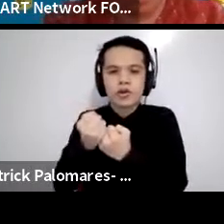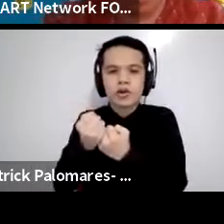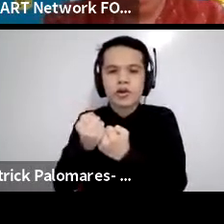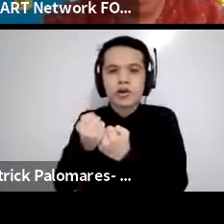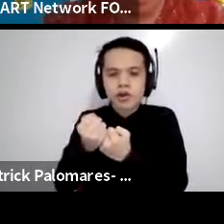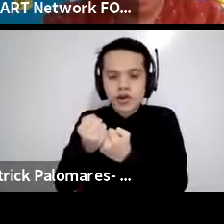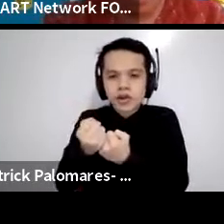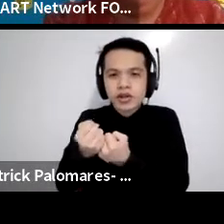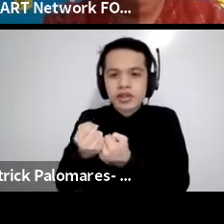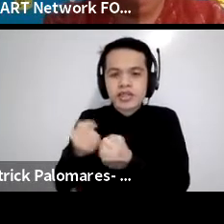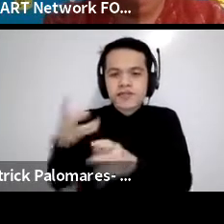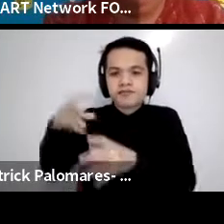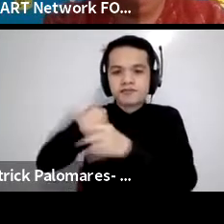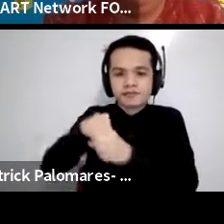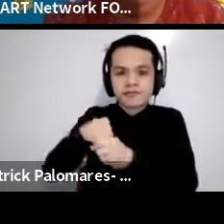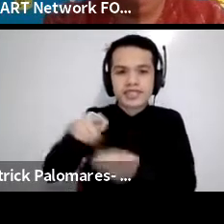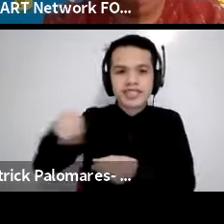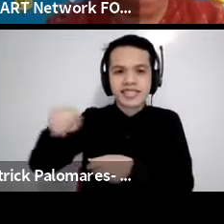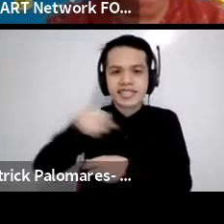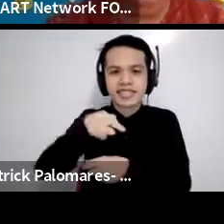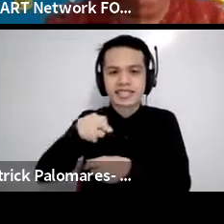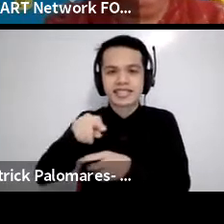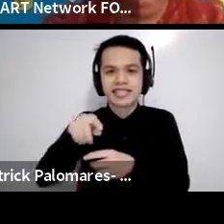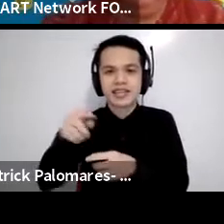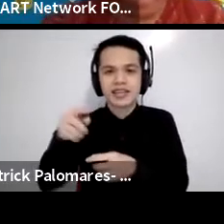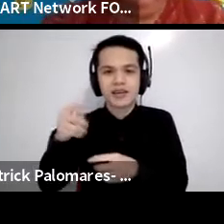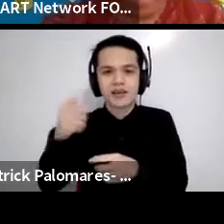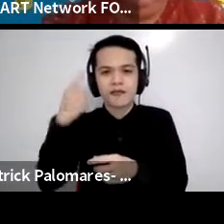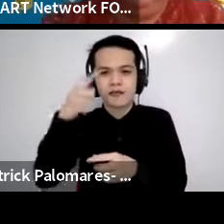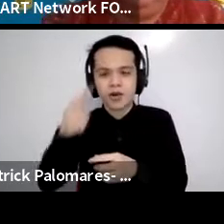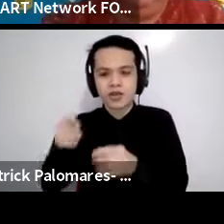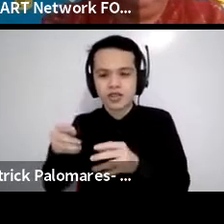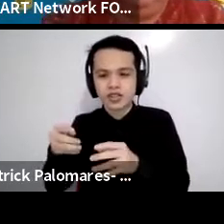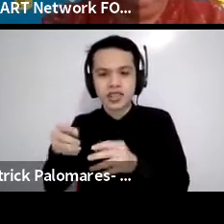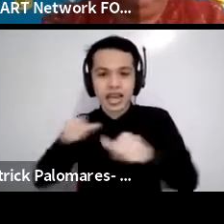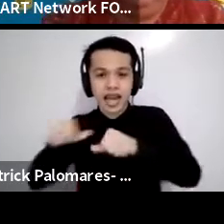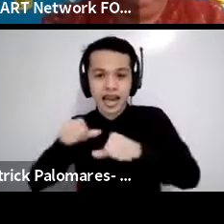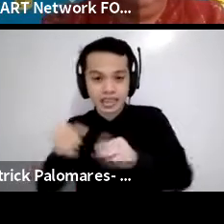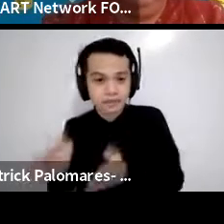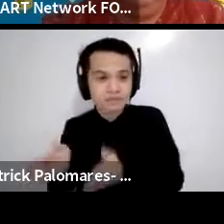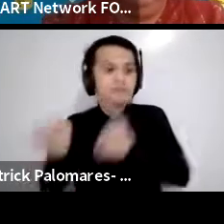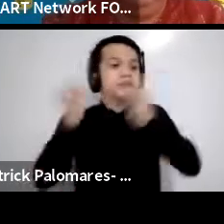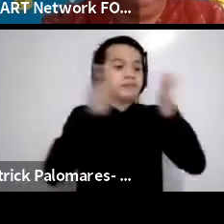supporting the participation of people with disabilities in the activities. And on the other hand,